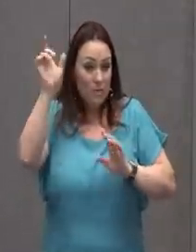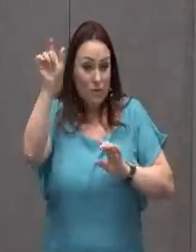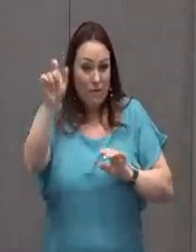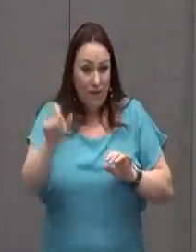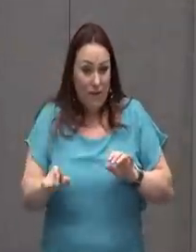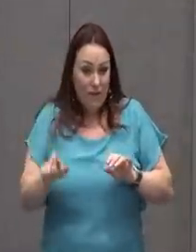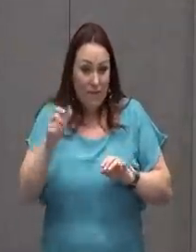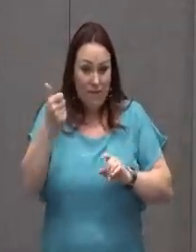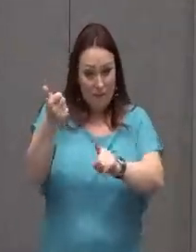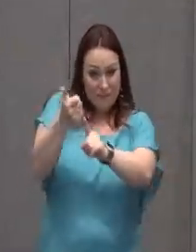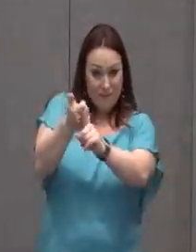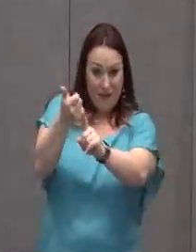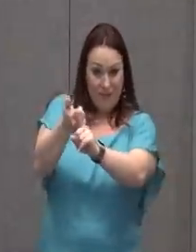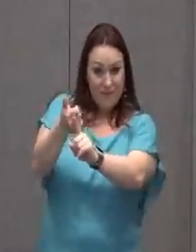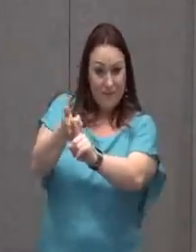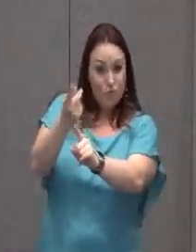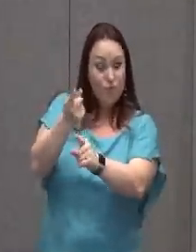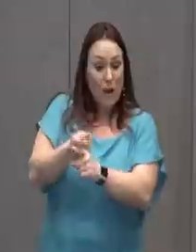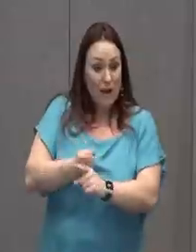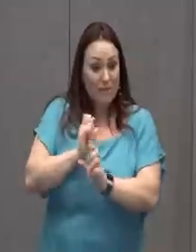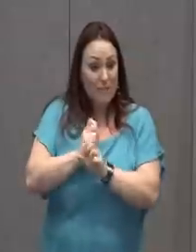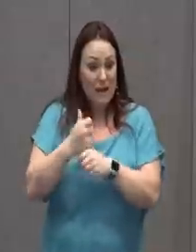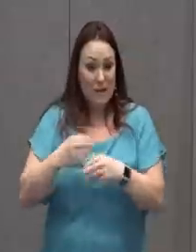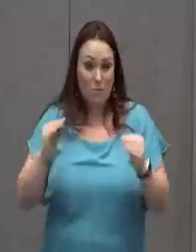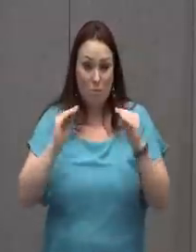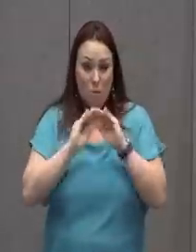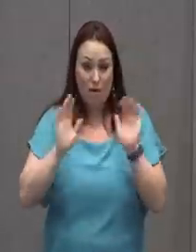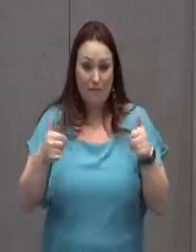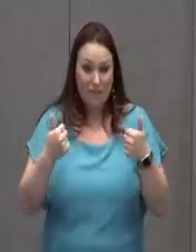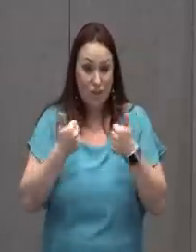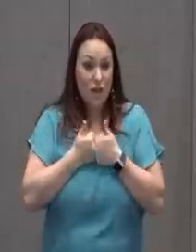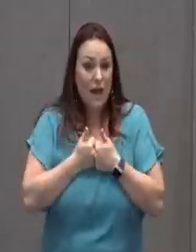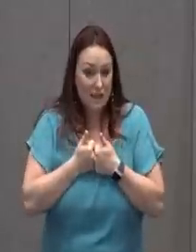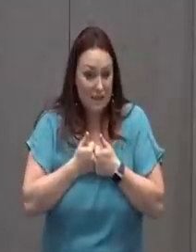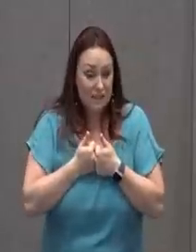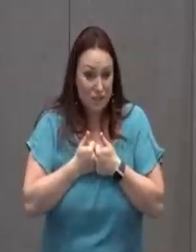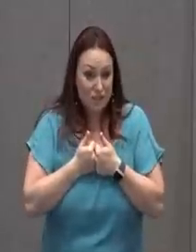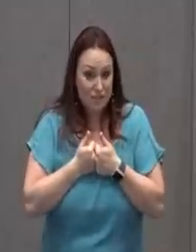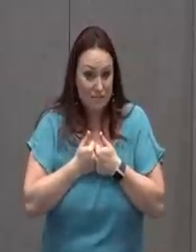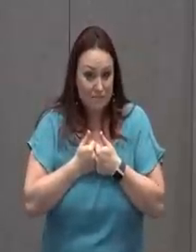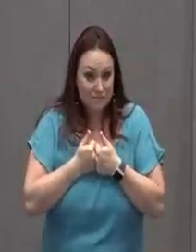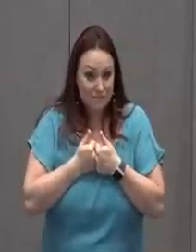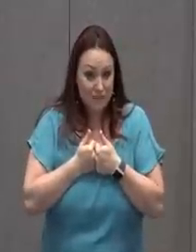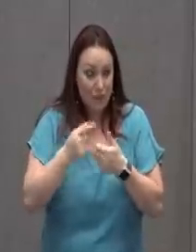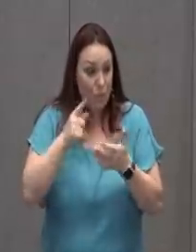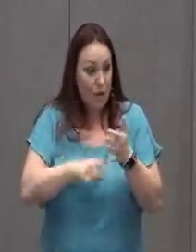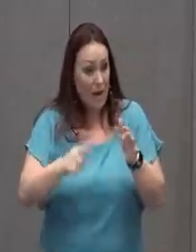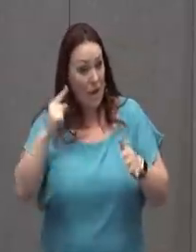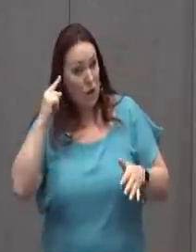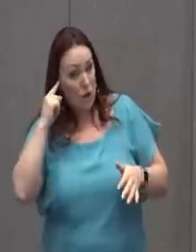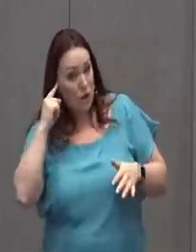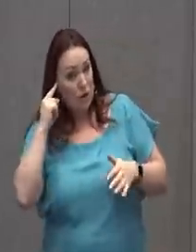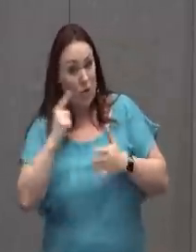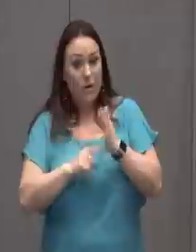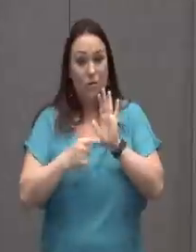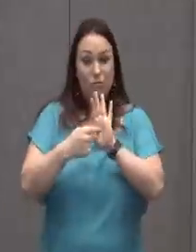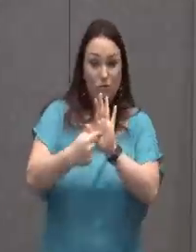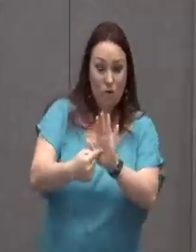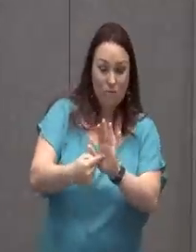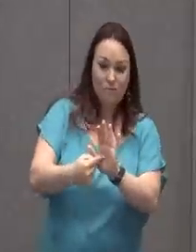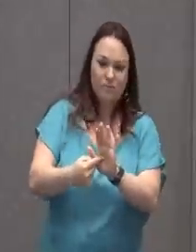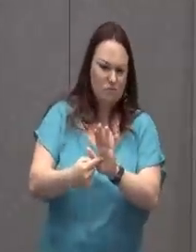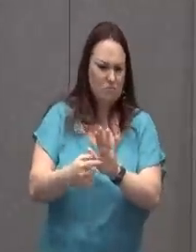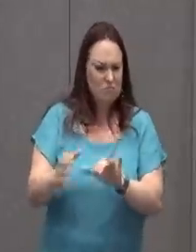part in themselves. Okay. Making a little bit of a challenge. So from what I've heard and from what you showed me, I figured a dark